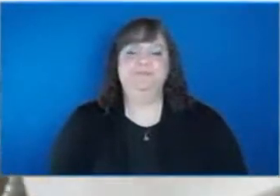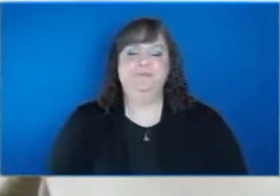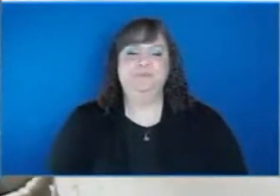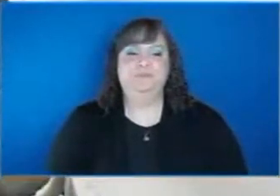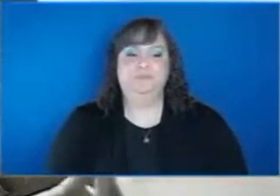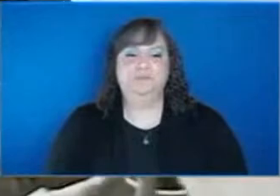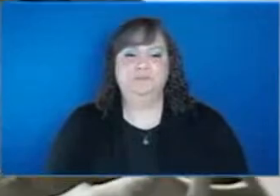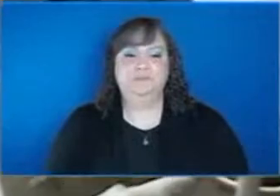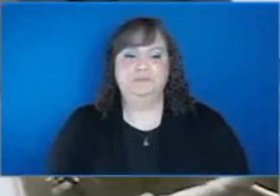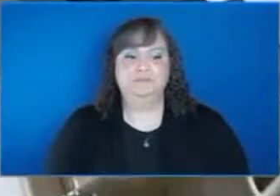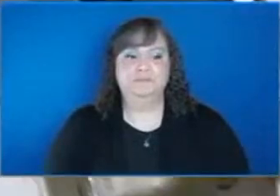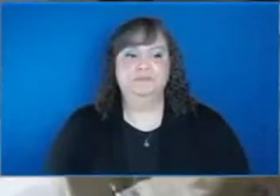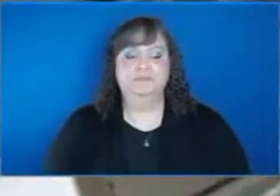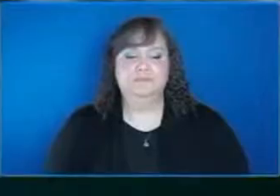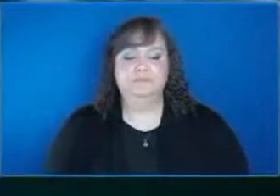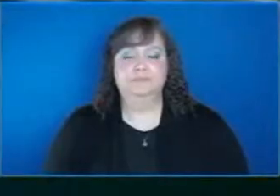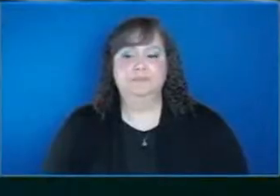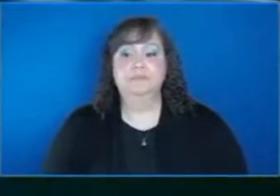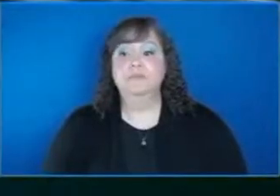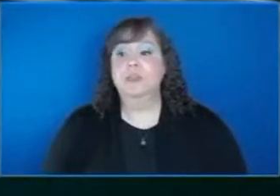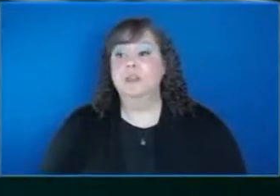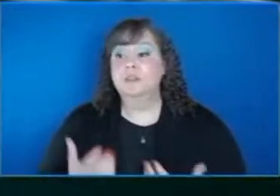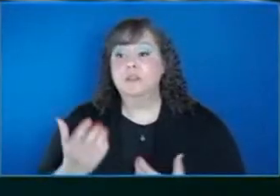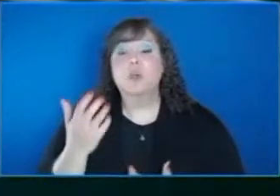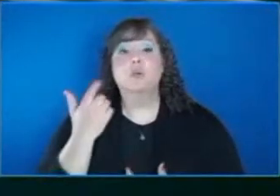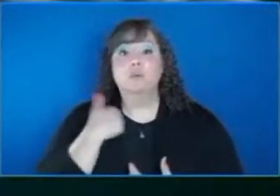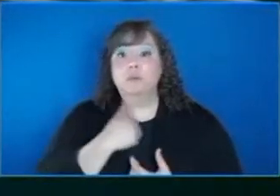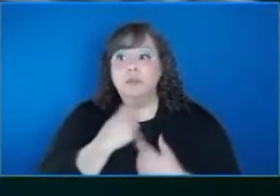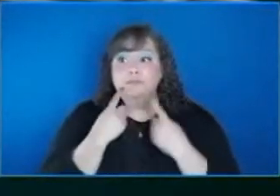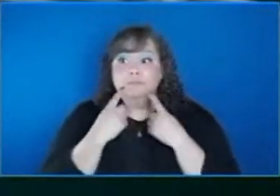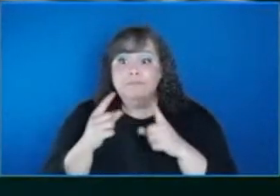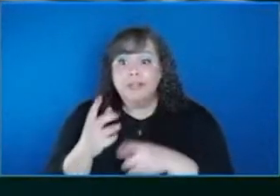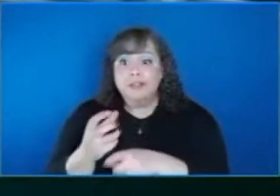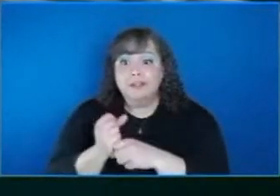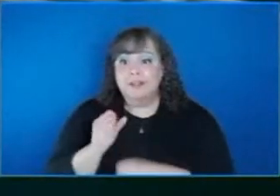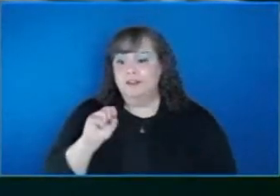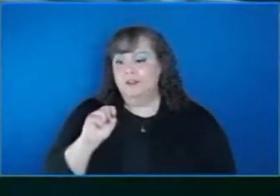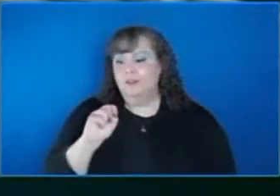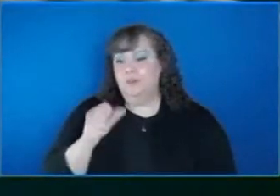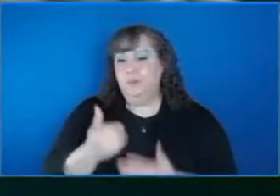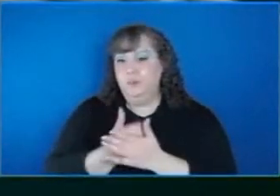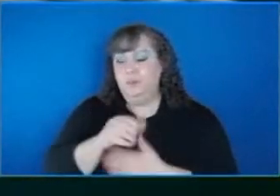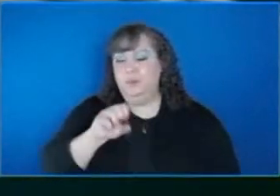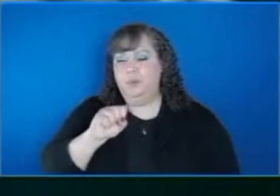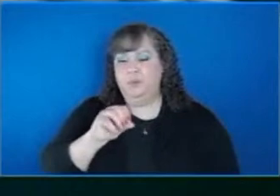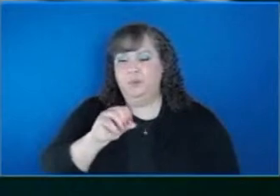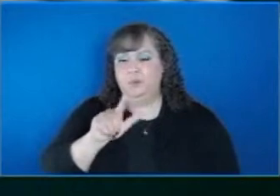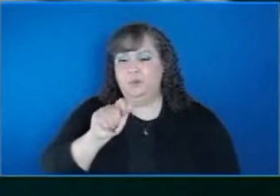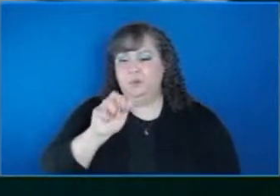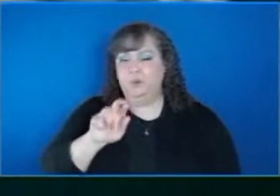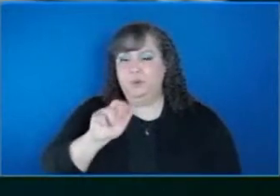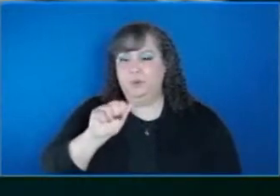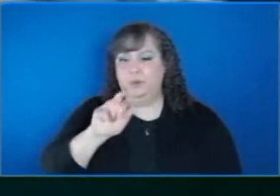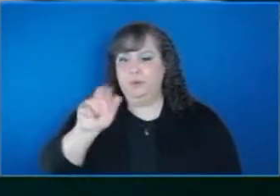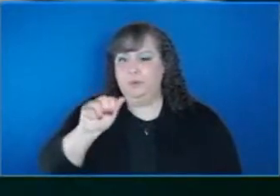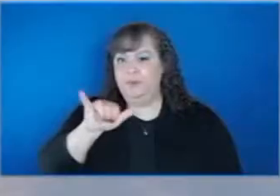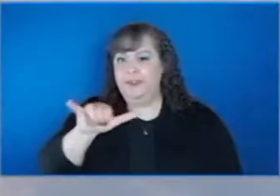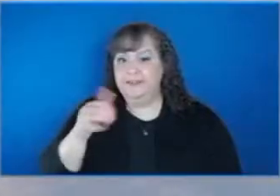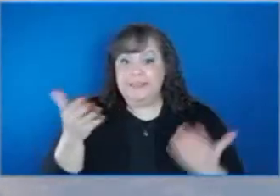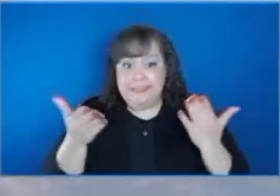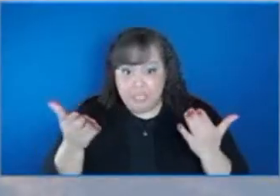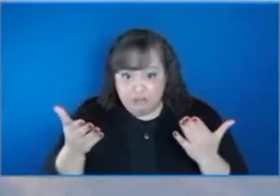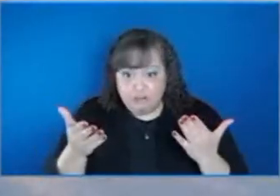ago, we got out the door and we got some new solar arrays here on Space Station. And so the same technology we have here now on the space station is going to be